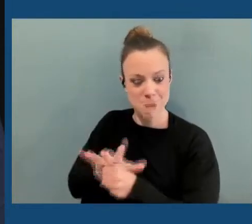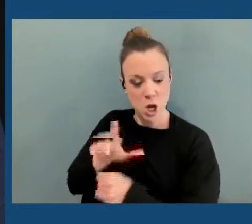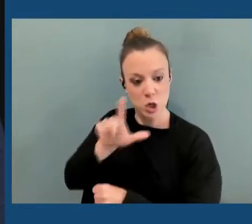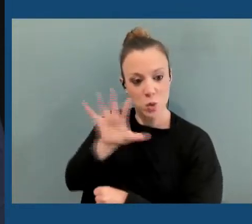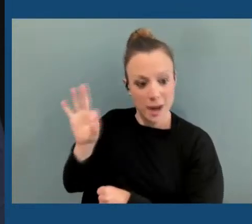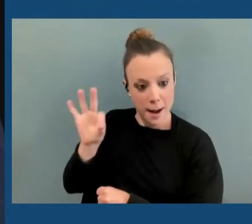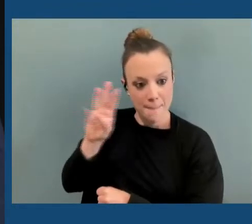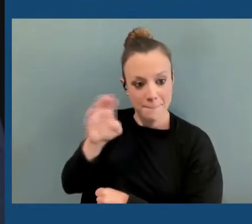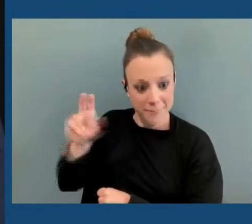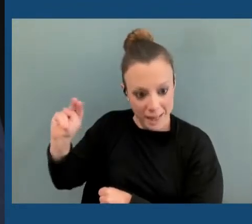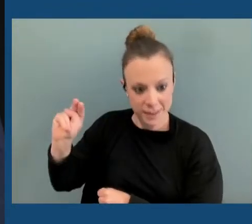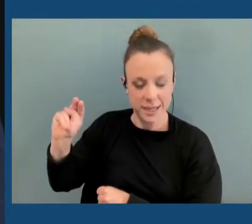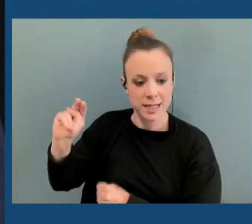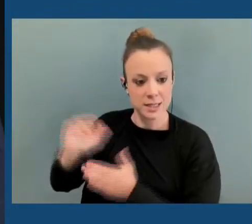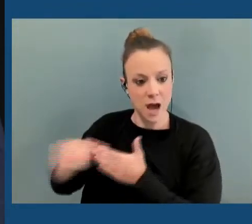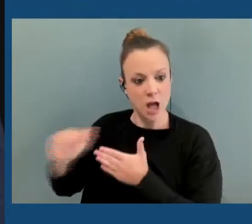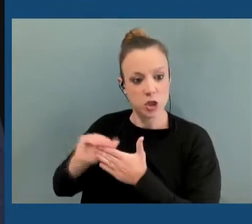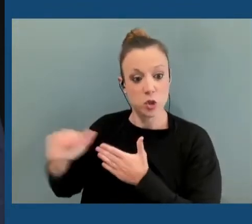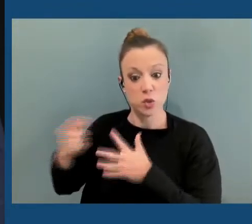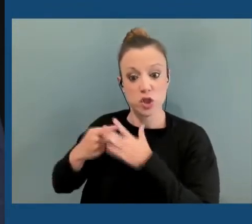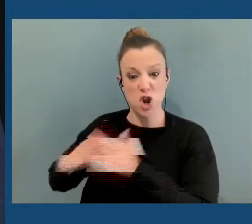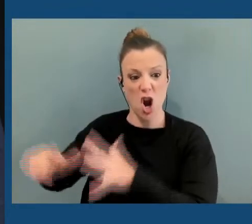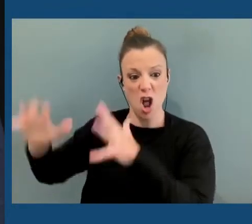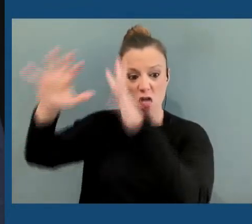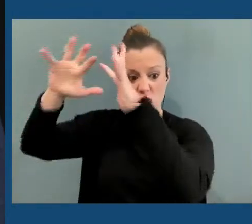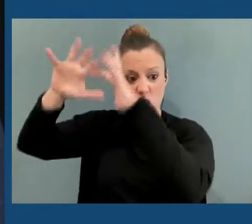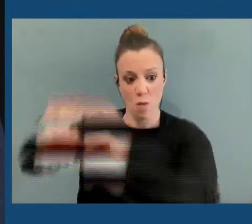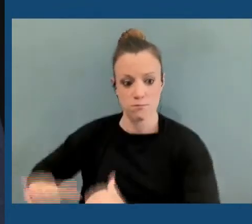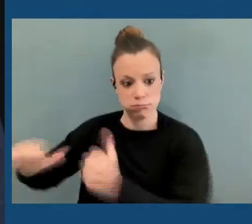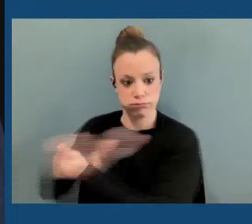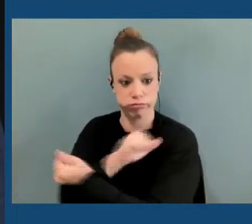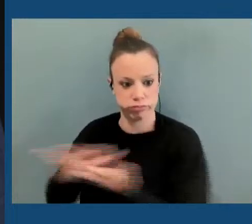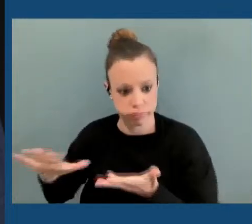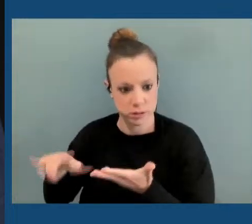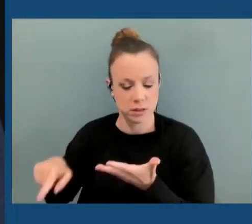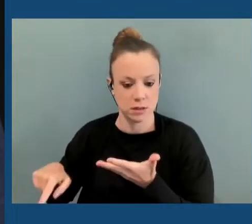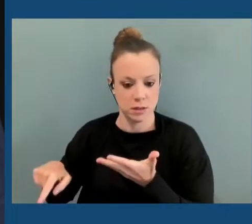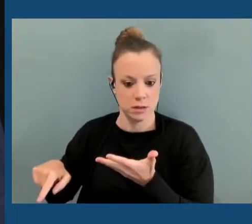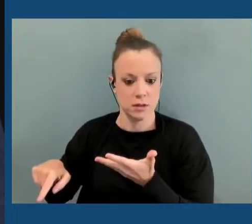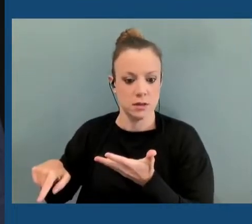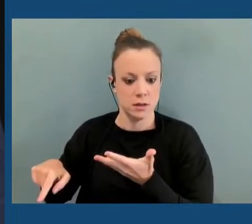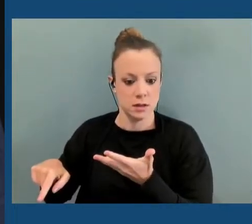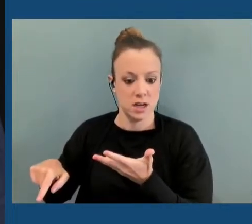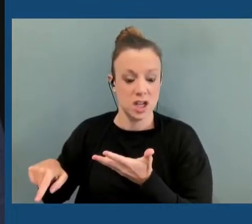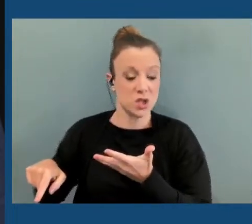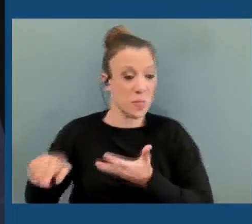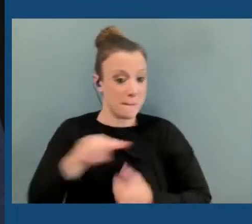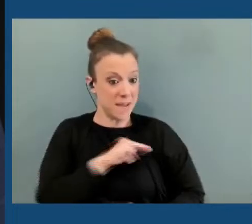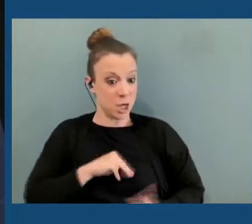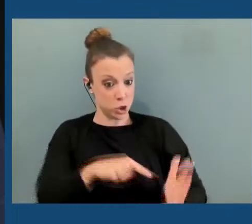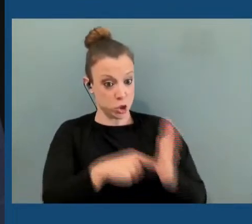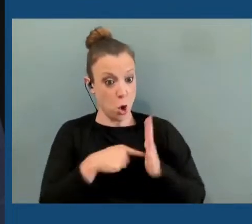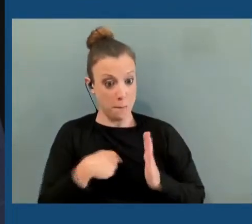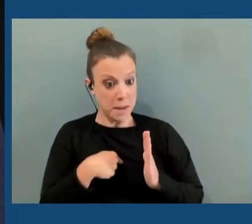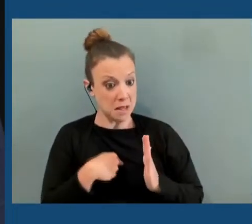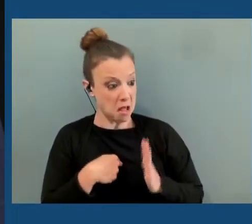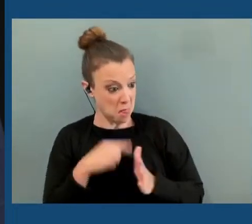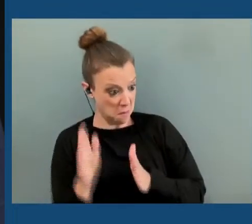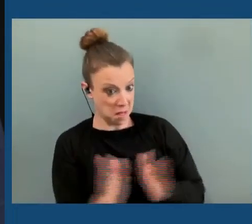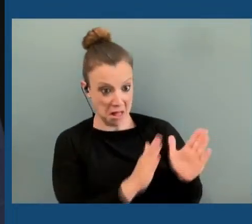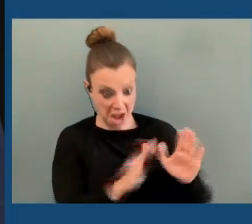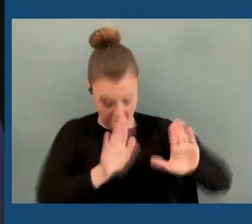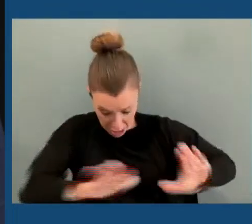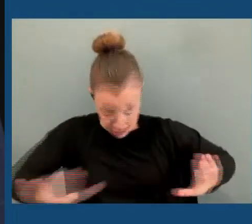the plans you want in the world. Here, look at these great plans. And the mayor showed me. The plans are amazing. But the cost of taking down